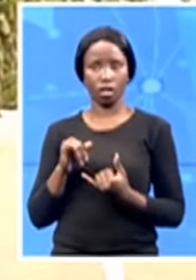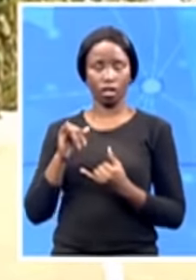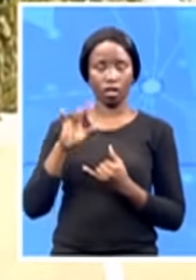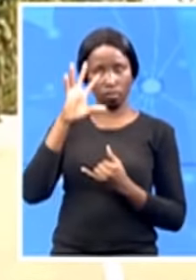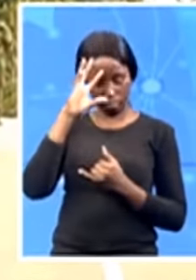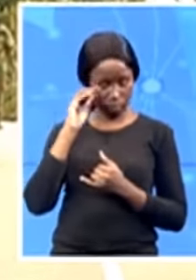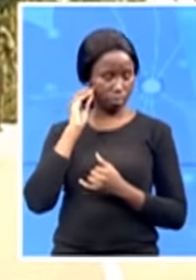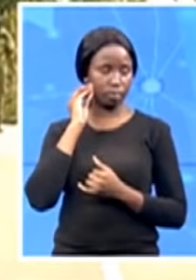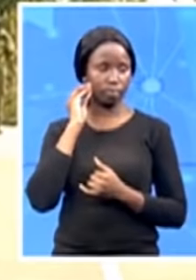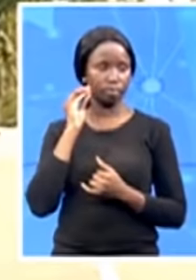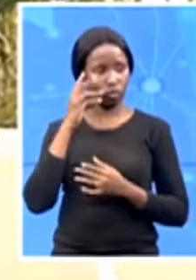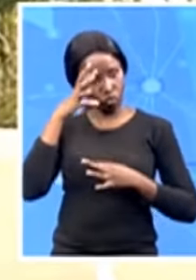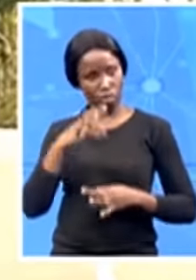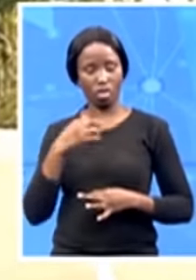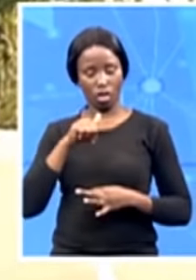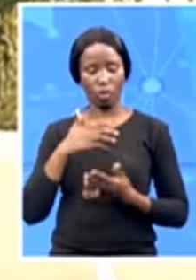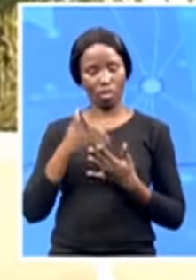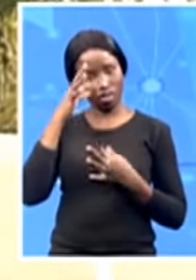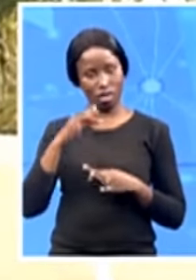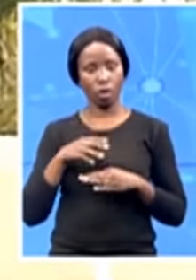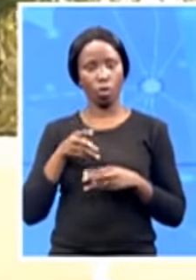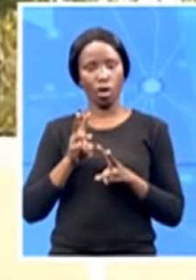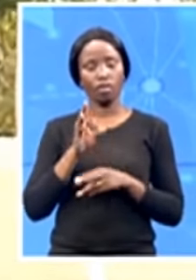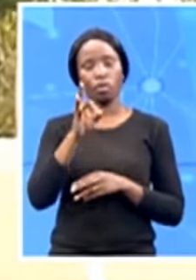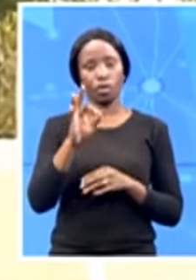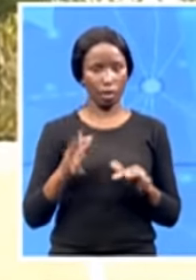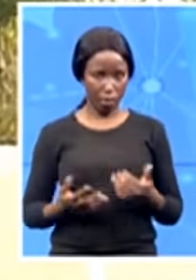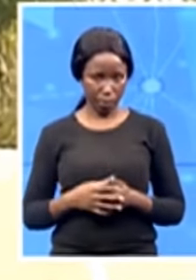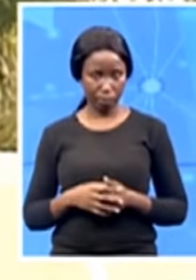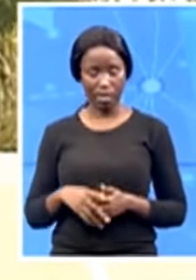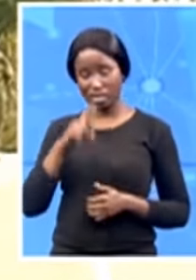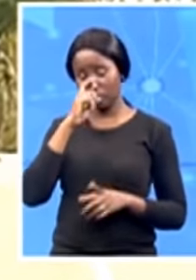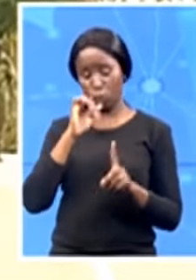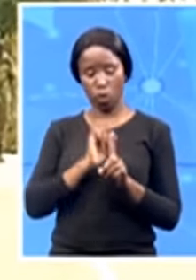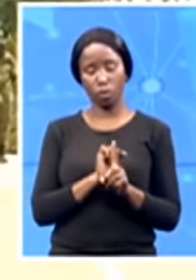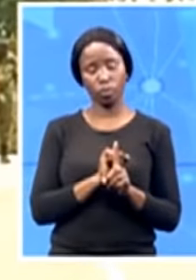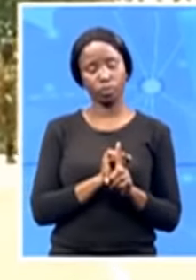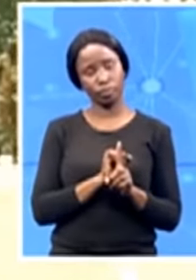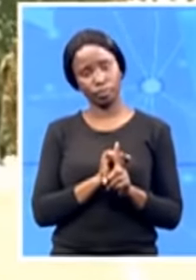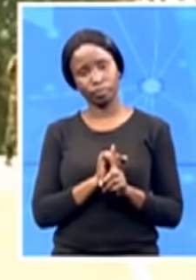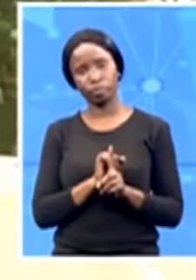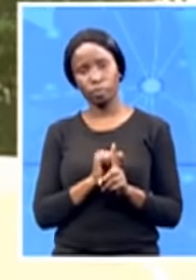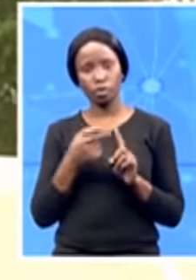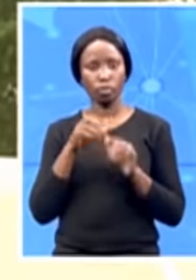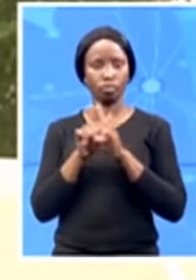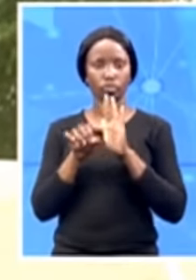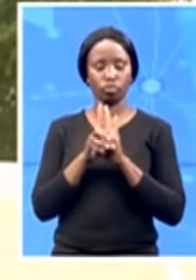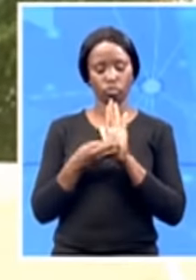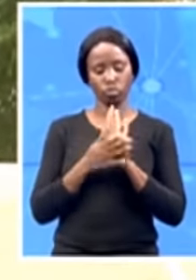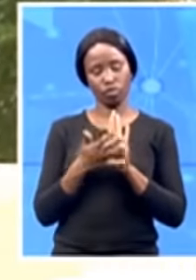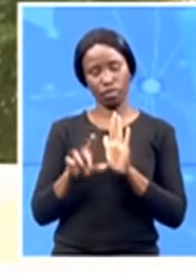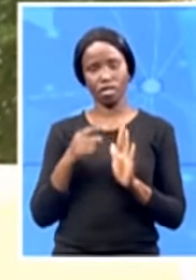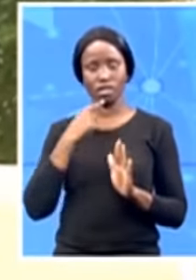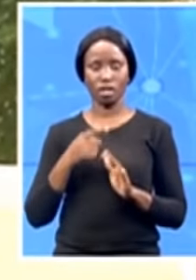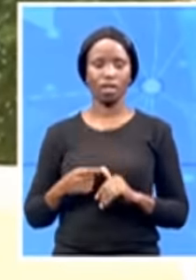the way forward. His sister, Tutuzile Zuma, in a social media post had said that her father was in high spirits